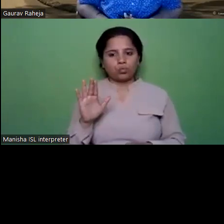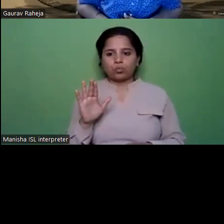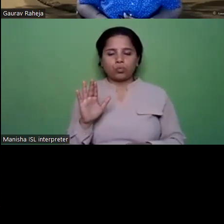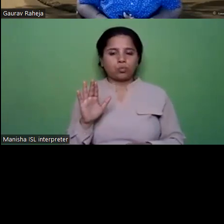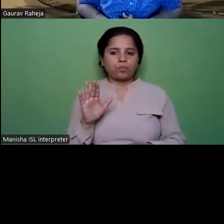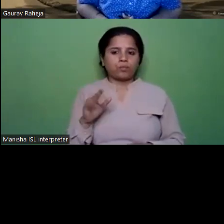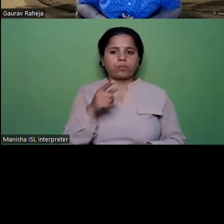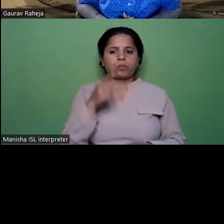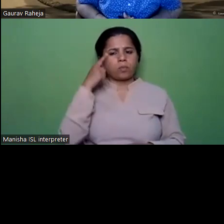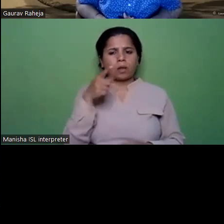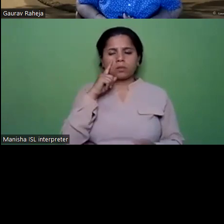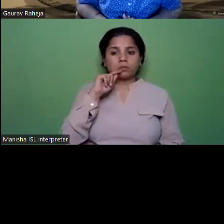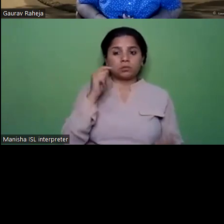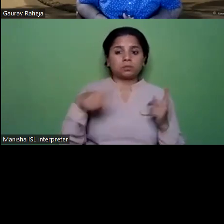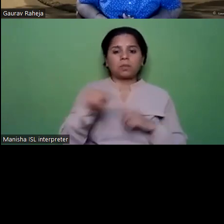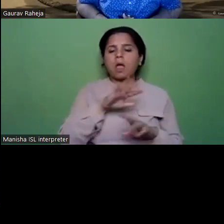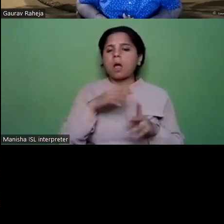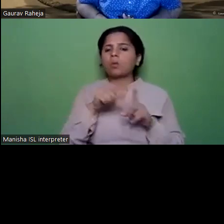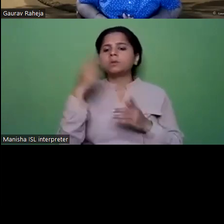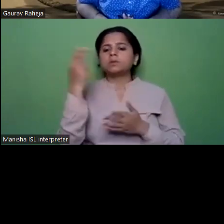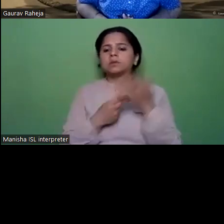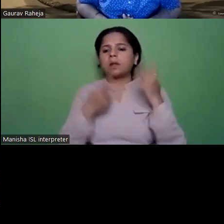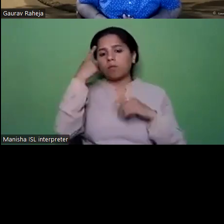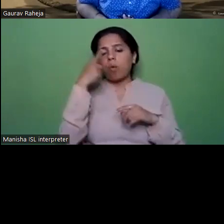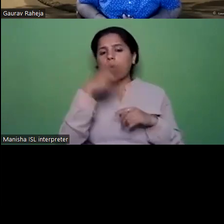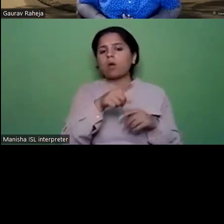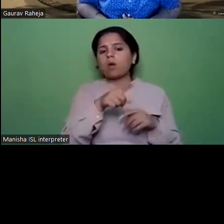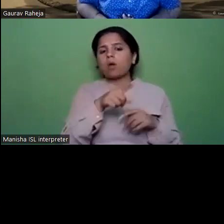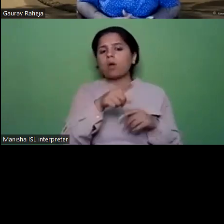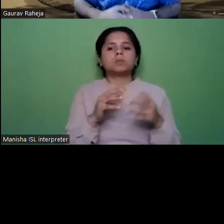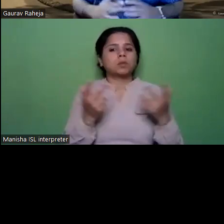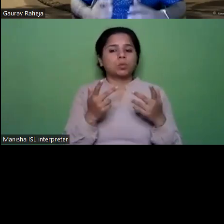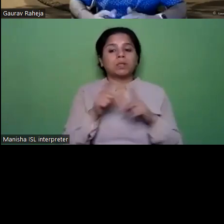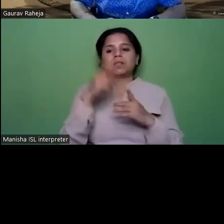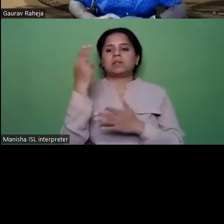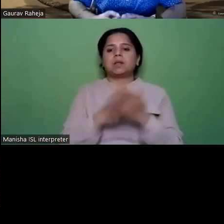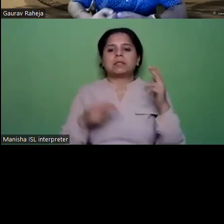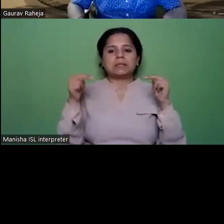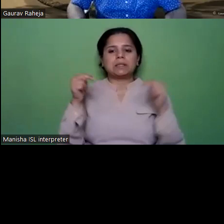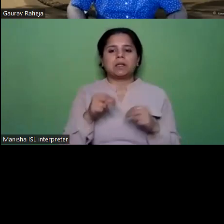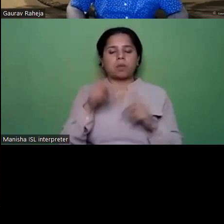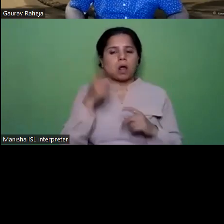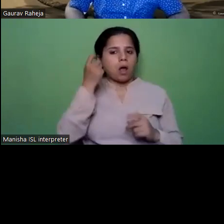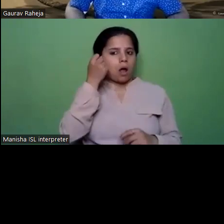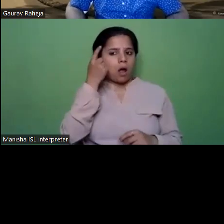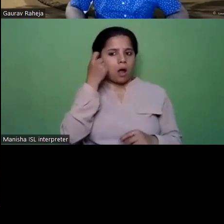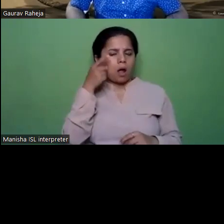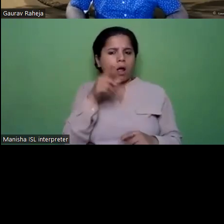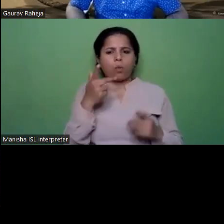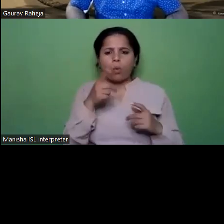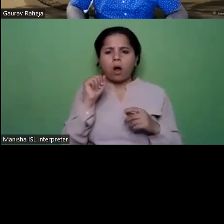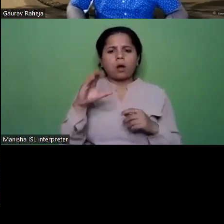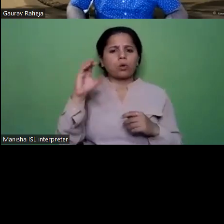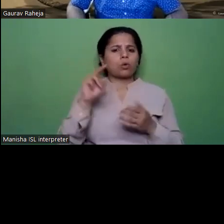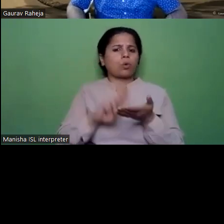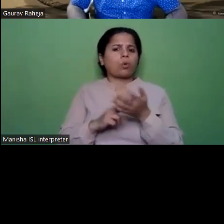your condition. So how do you design for it? Now that design requires understanding in the context where we are talking. So